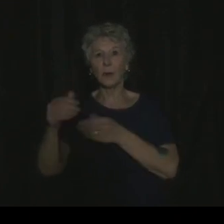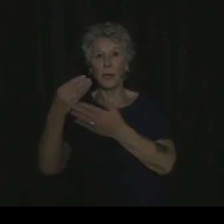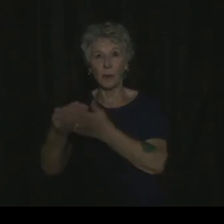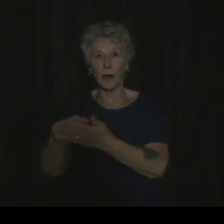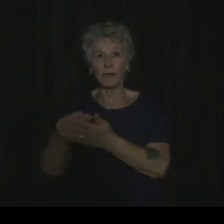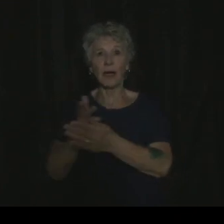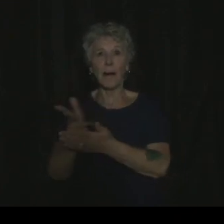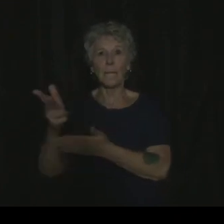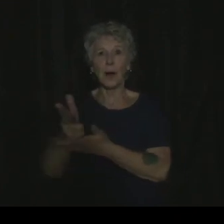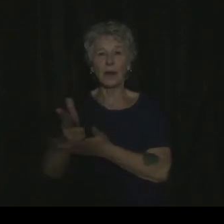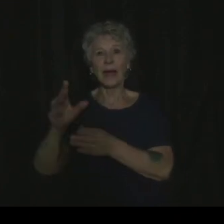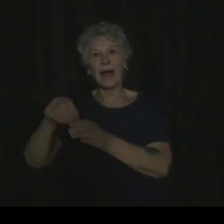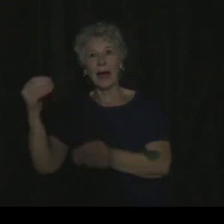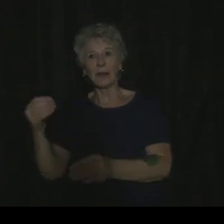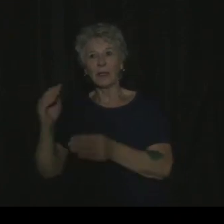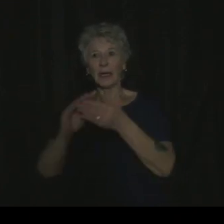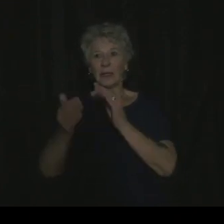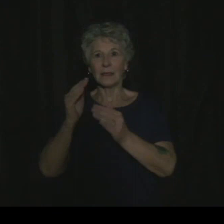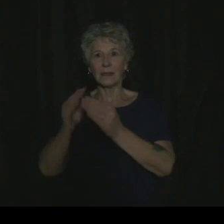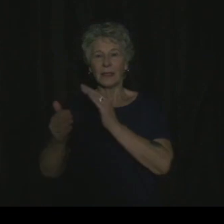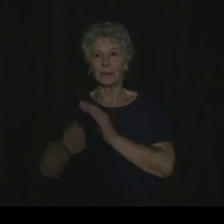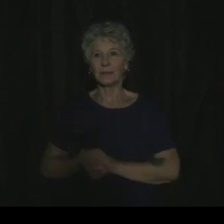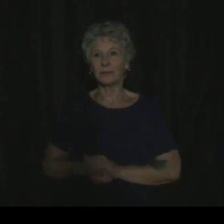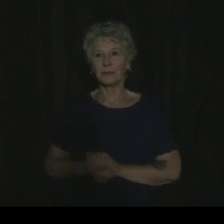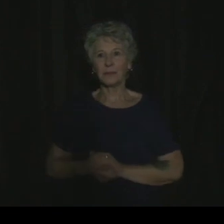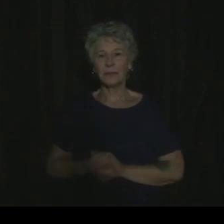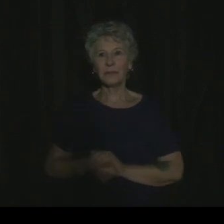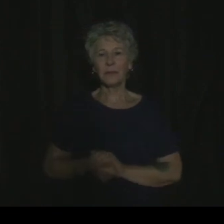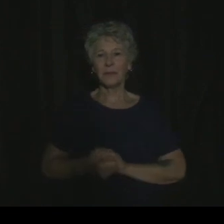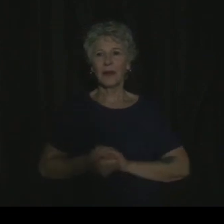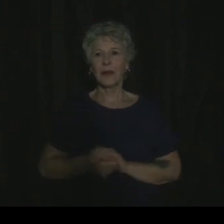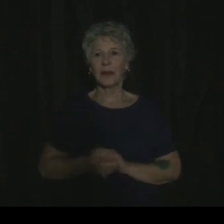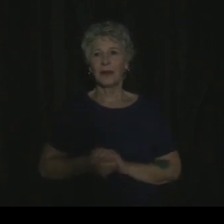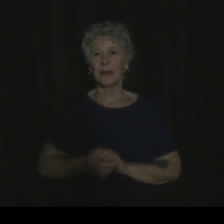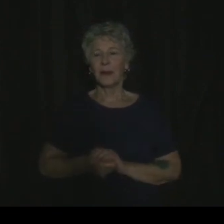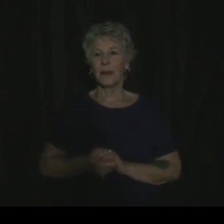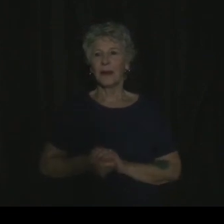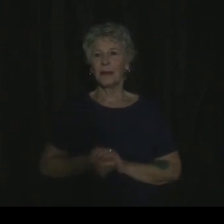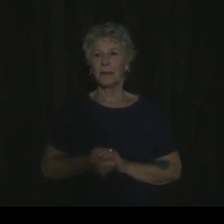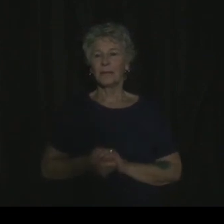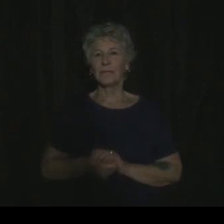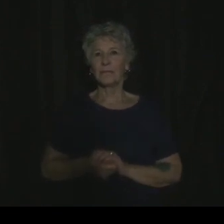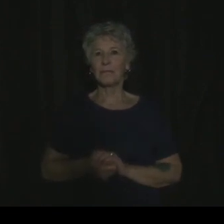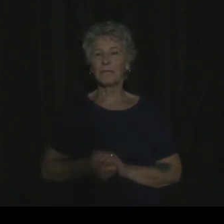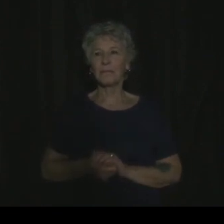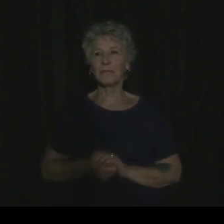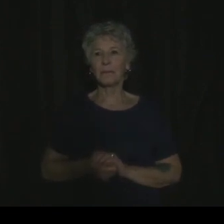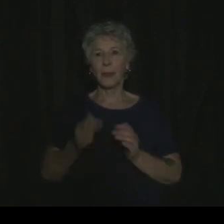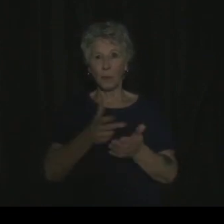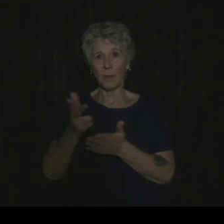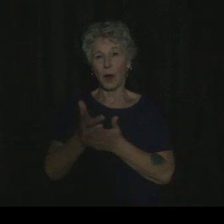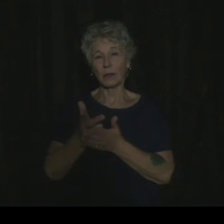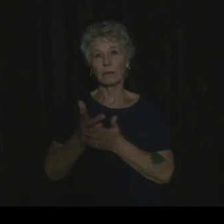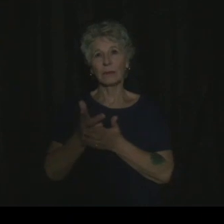park outside the city. I'm giving you the Cliff Note version. If you want to know more after, we can talk more details later. But we outside